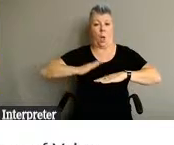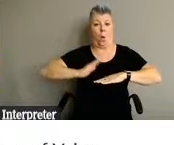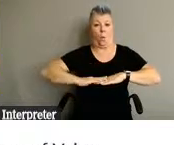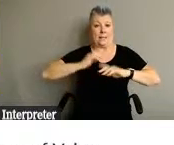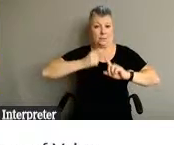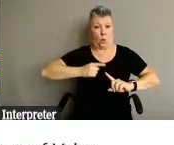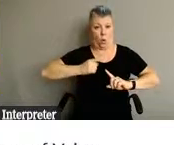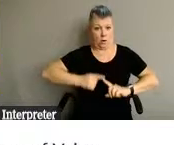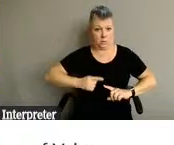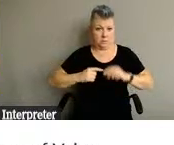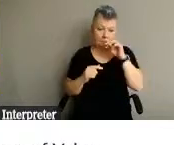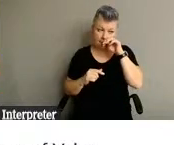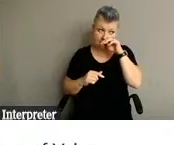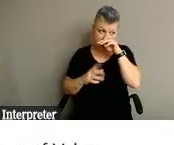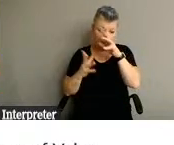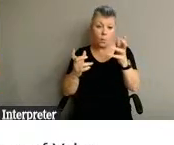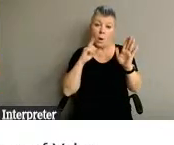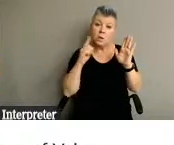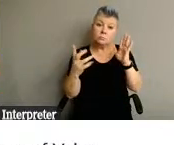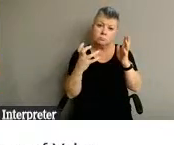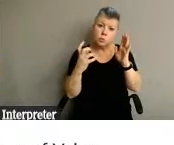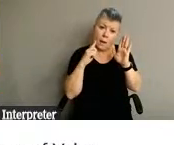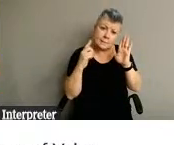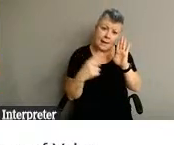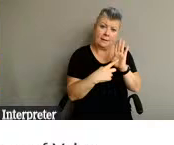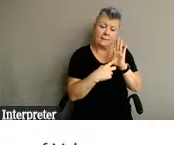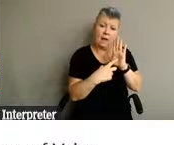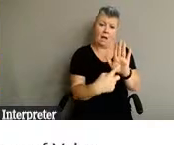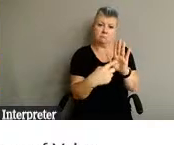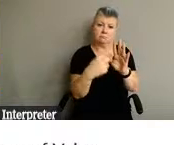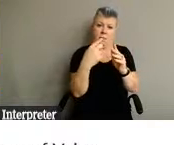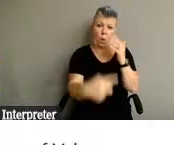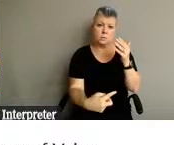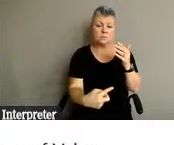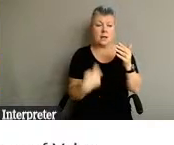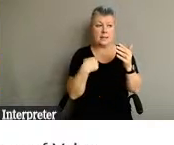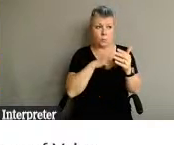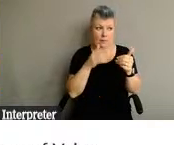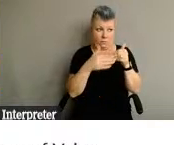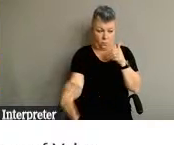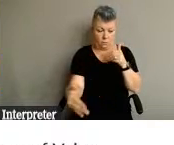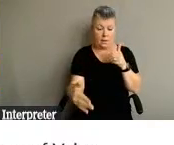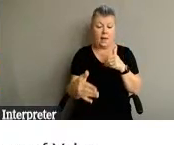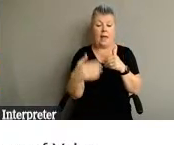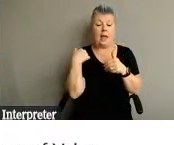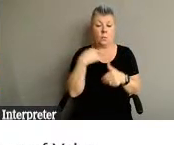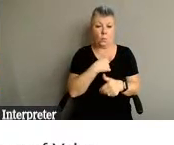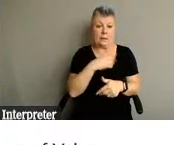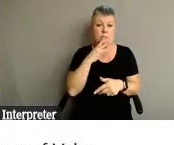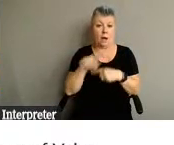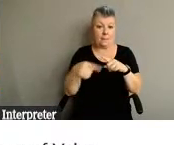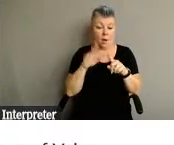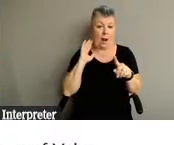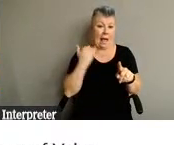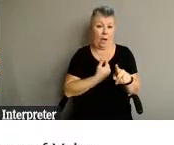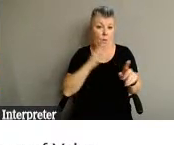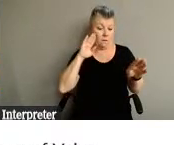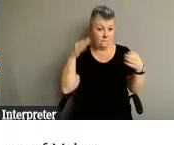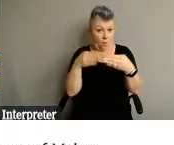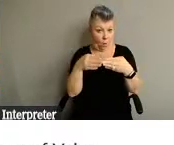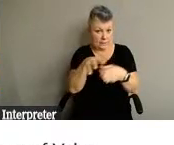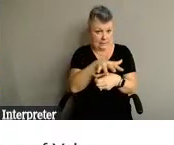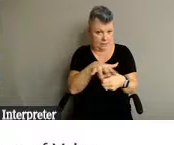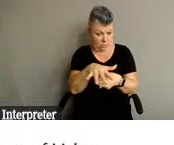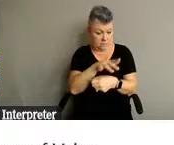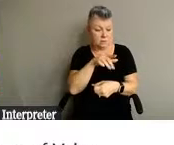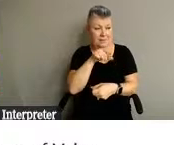to identify those. As we move forward, we will be talking a little bit about our focus areas, these being some of those really